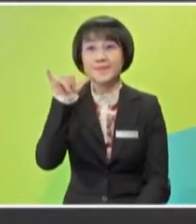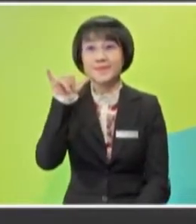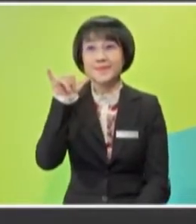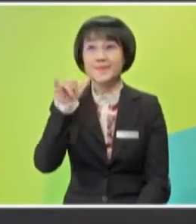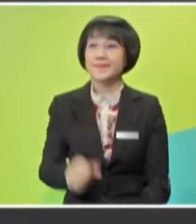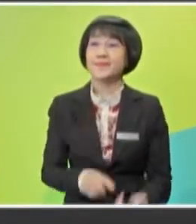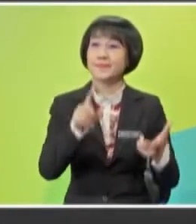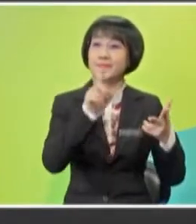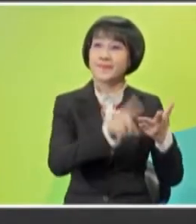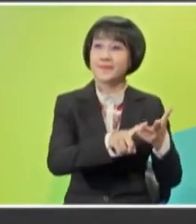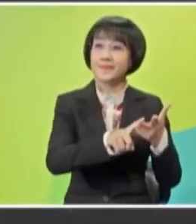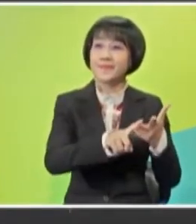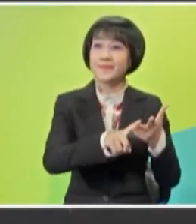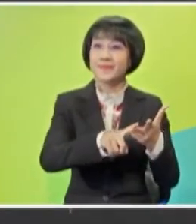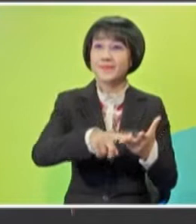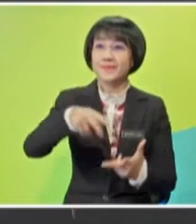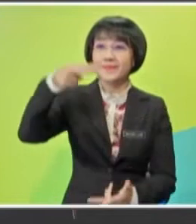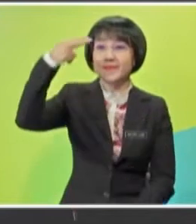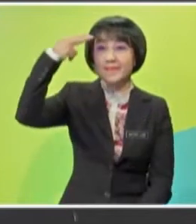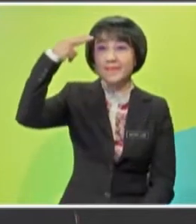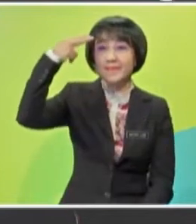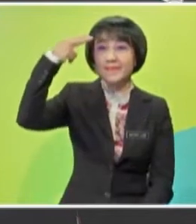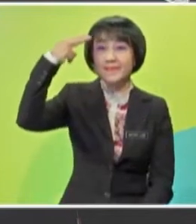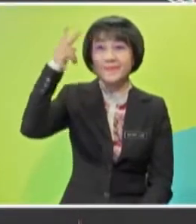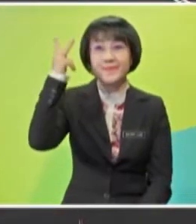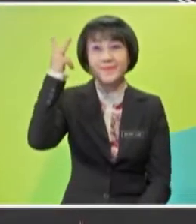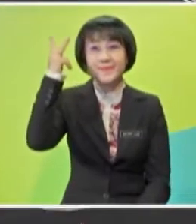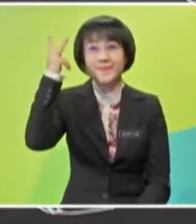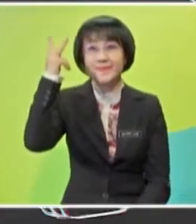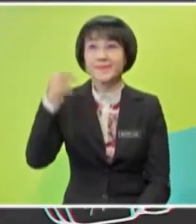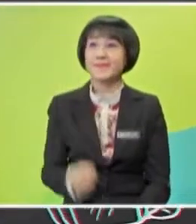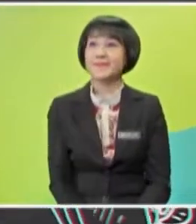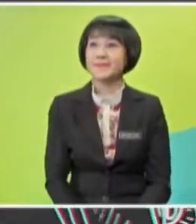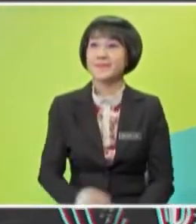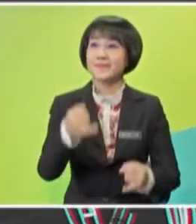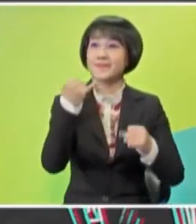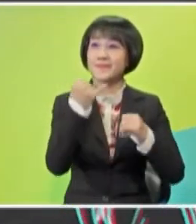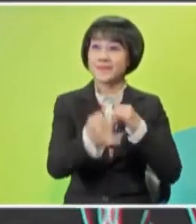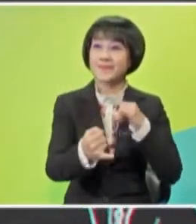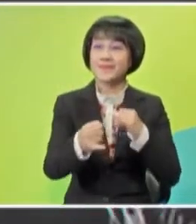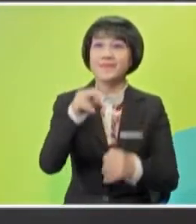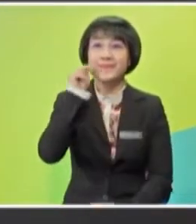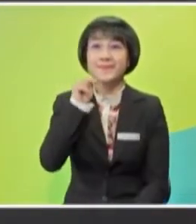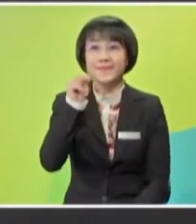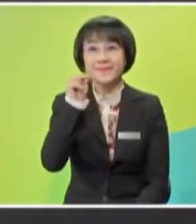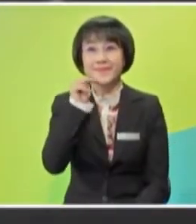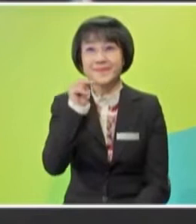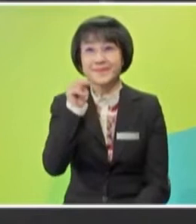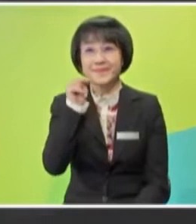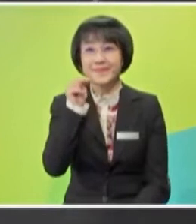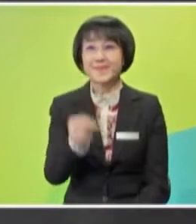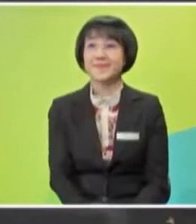The third person will be Haikal. Hi, Haikal. Hi. And the last person will be Nabiha. Hi, Nabiha.